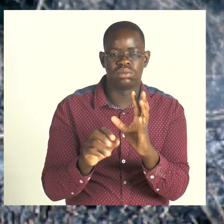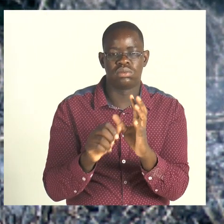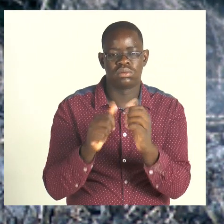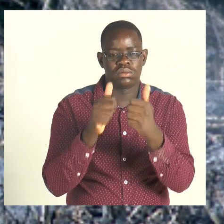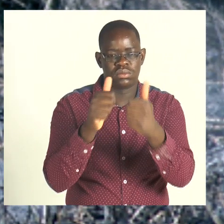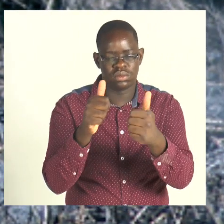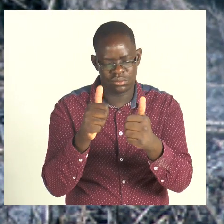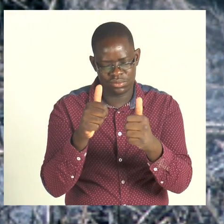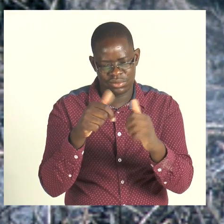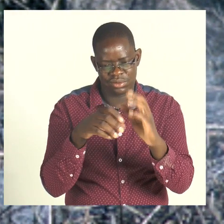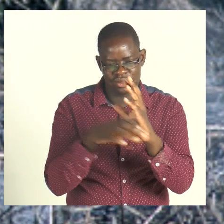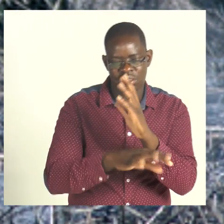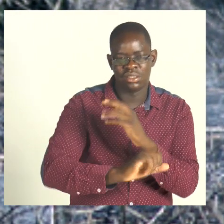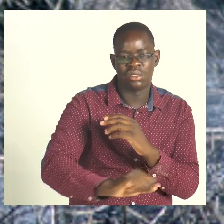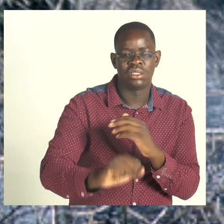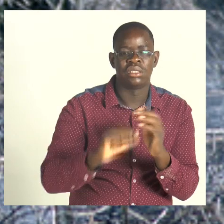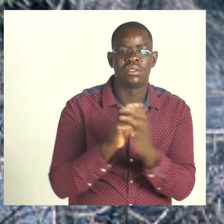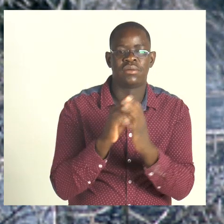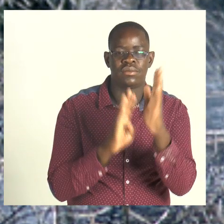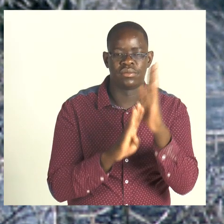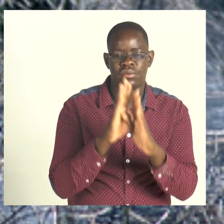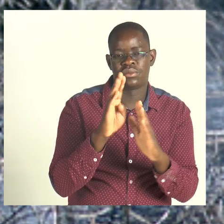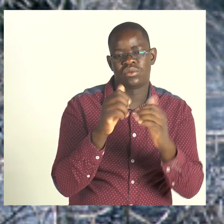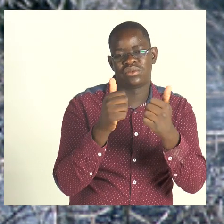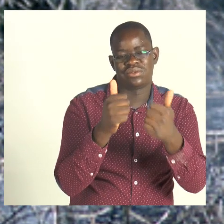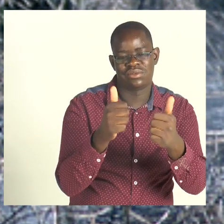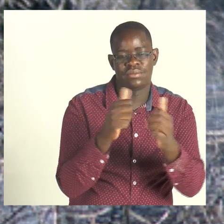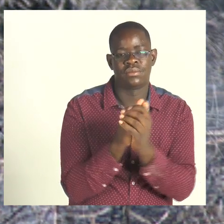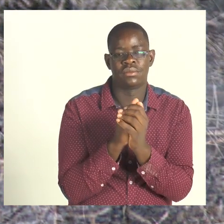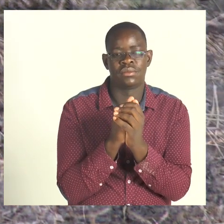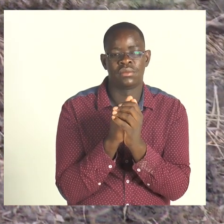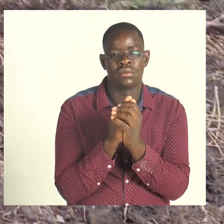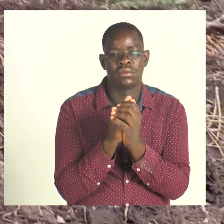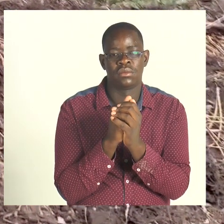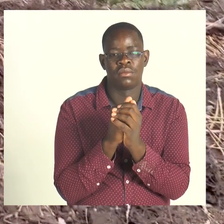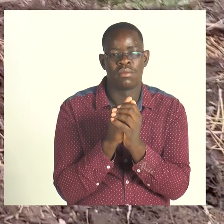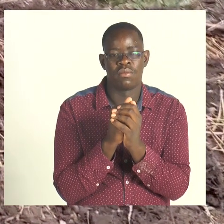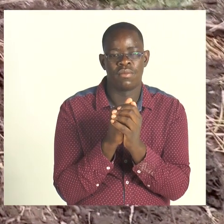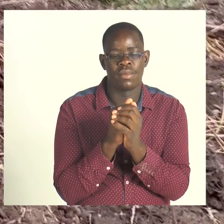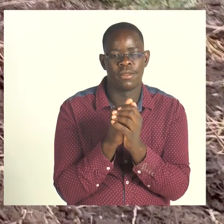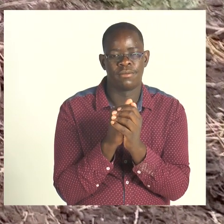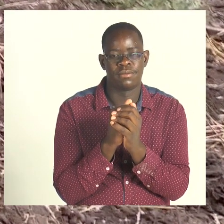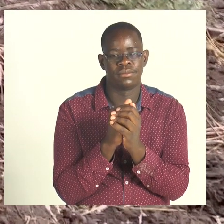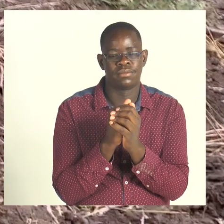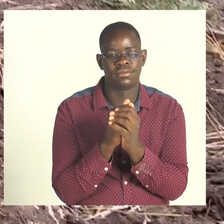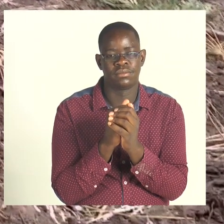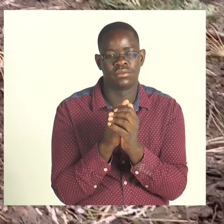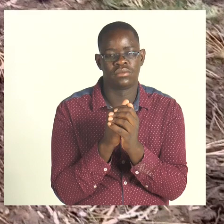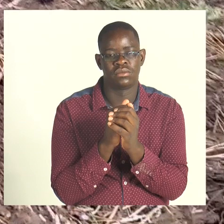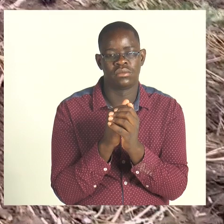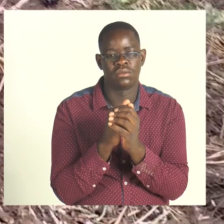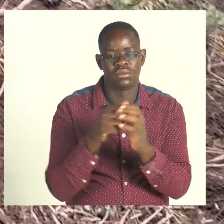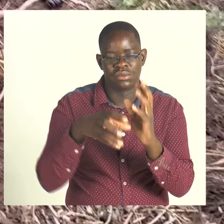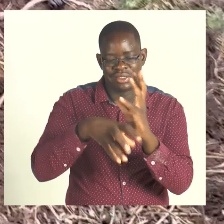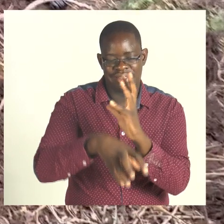back into the soil, as it increases soil fertility. Stumping, on the other hand, is when the